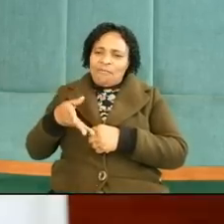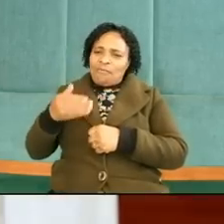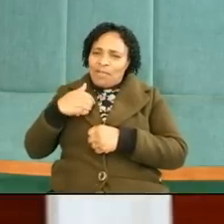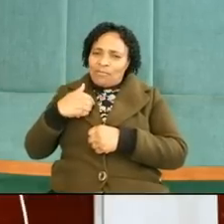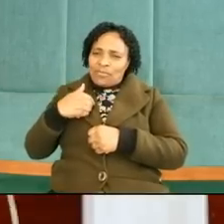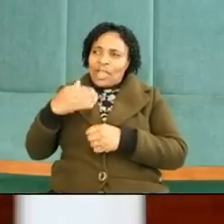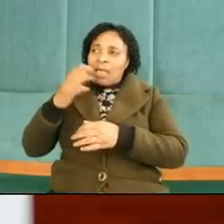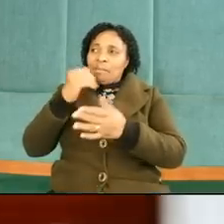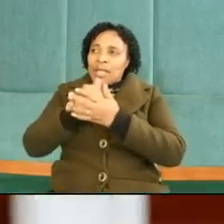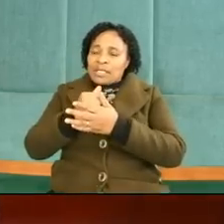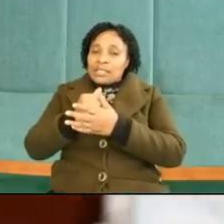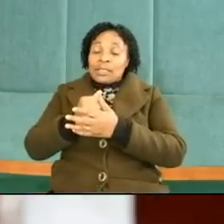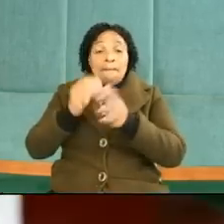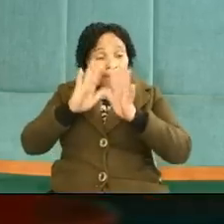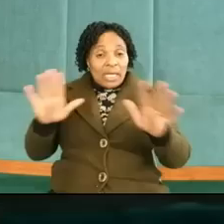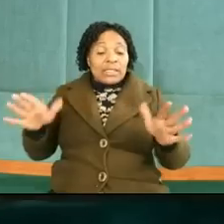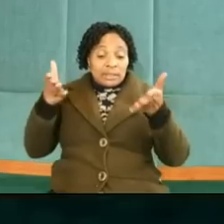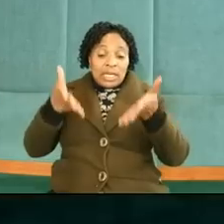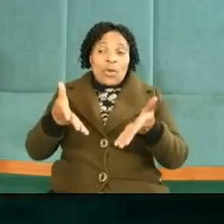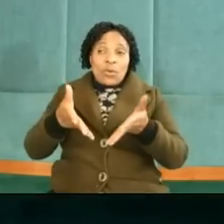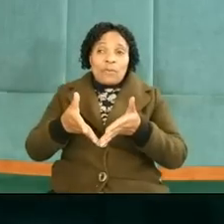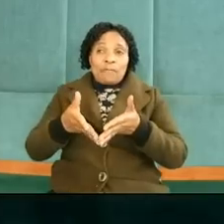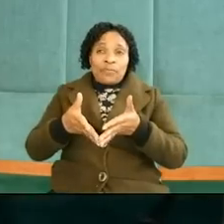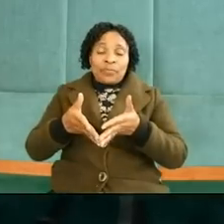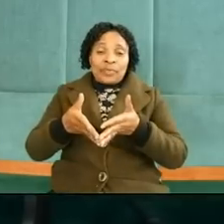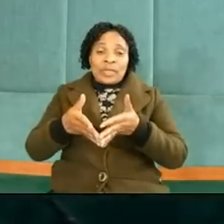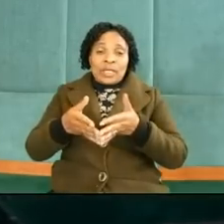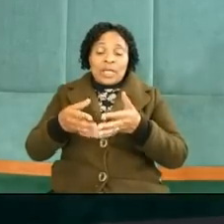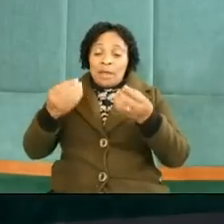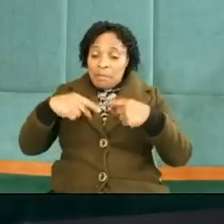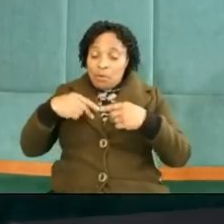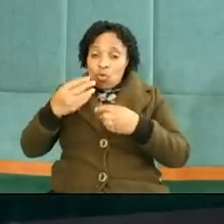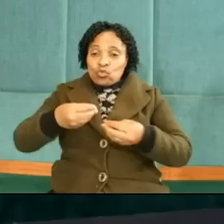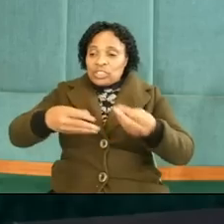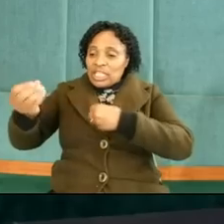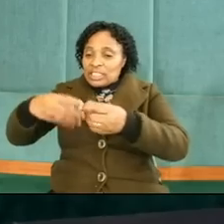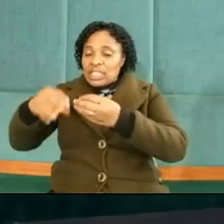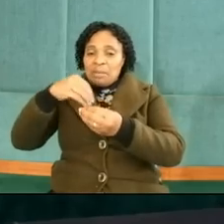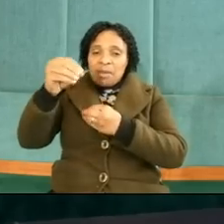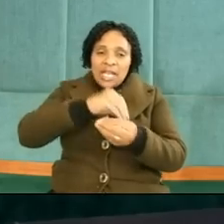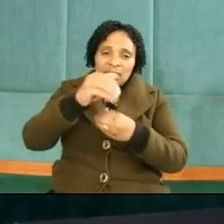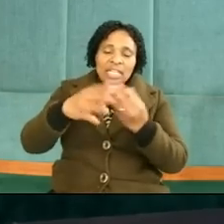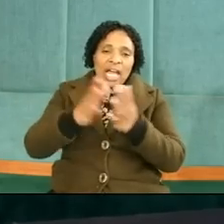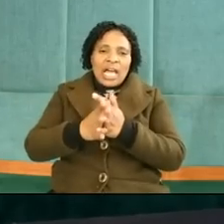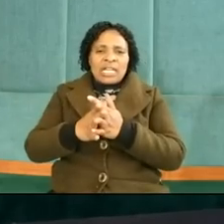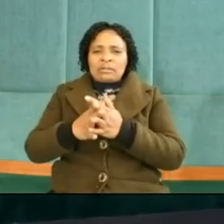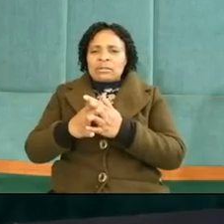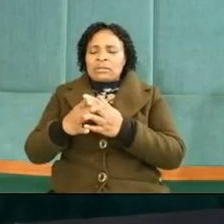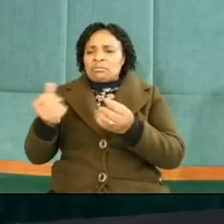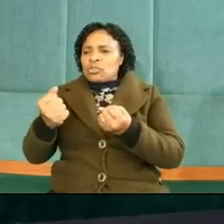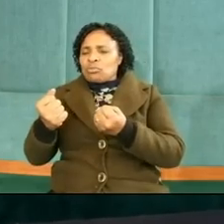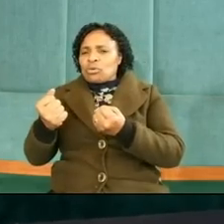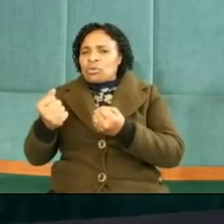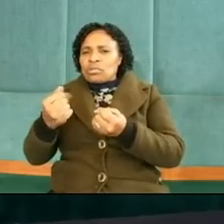Amen. You go to the market, these sellers in the market selling banana and breadfruit and all, they had 2 and 3